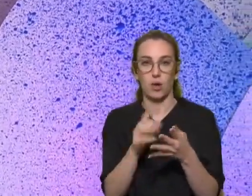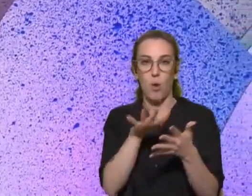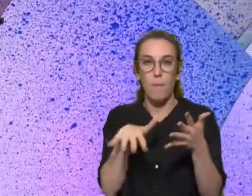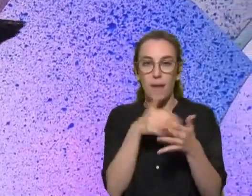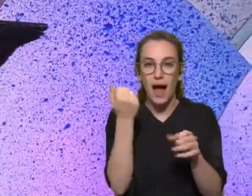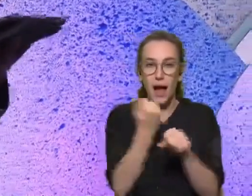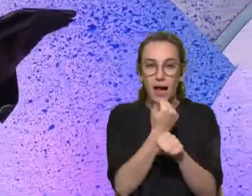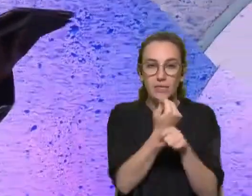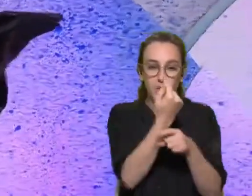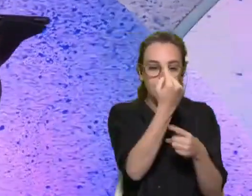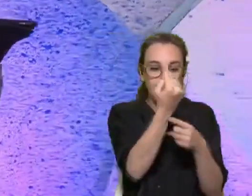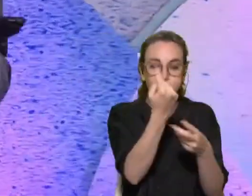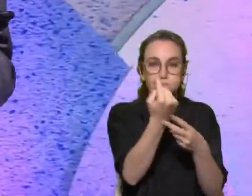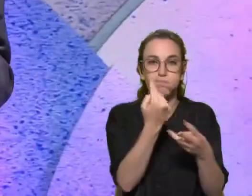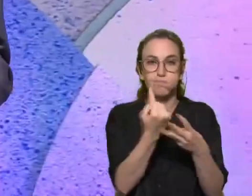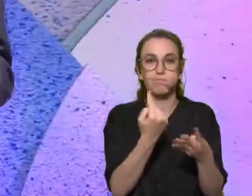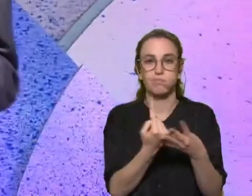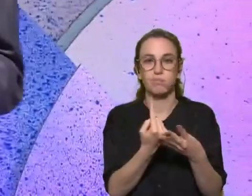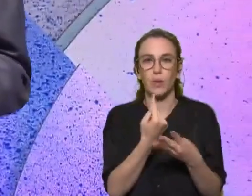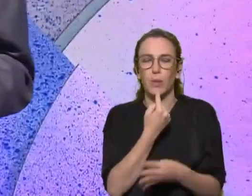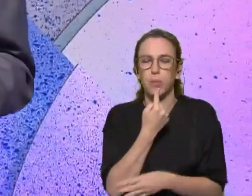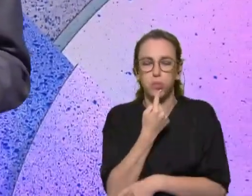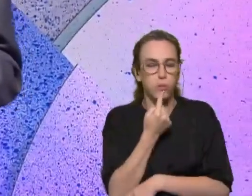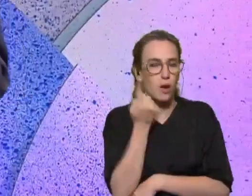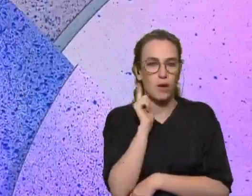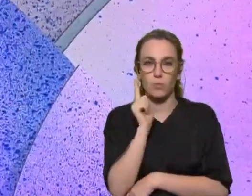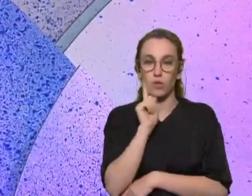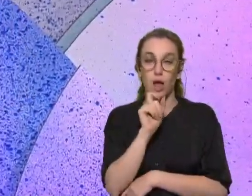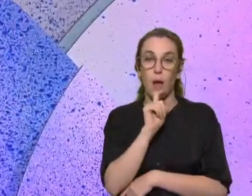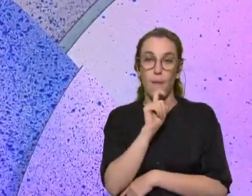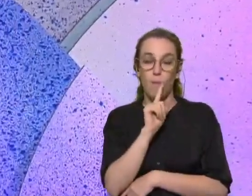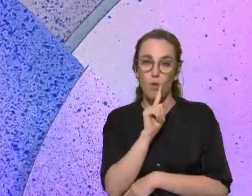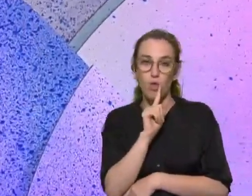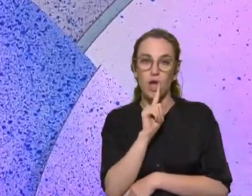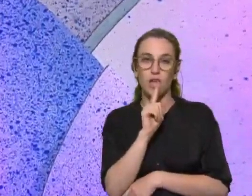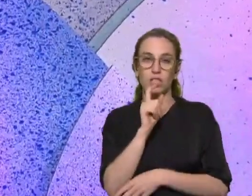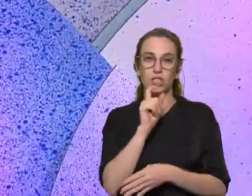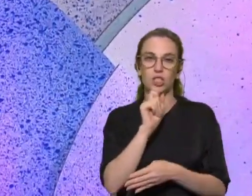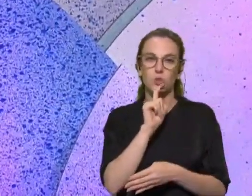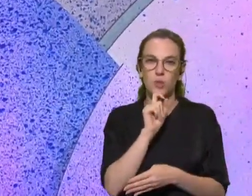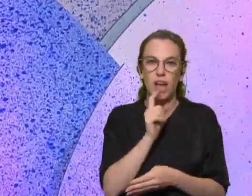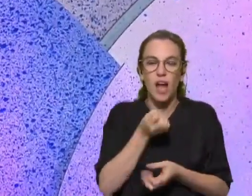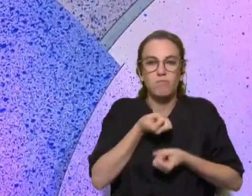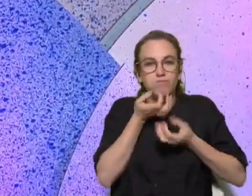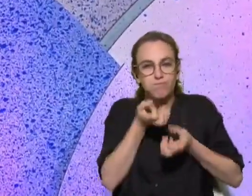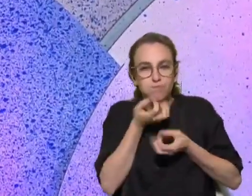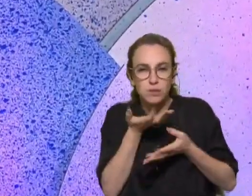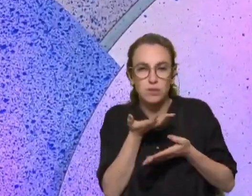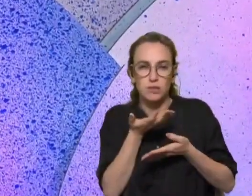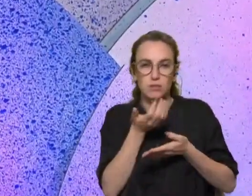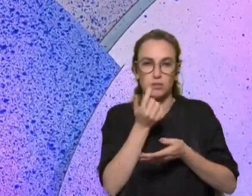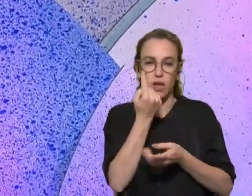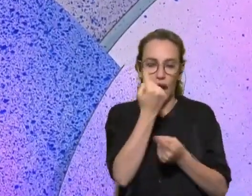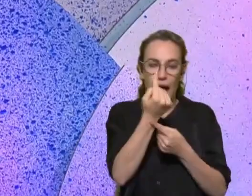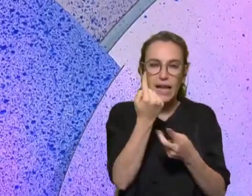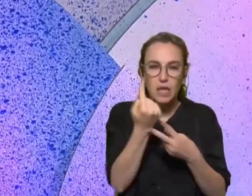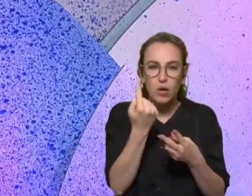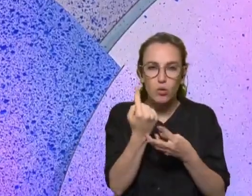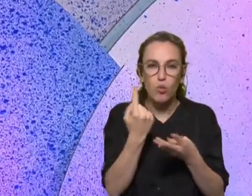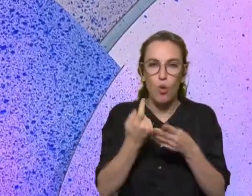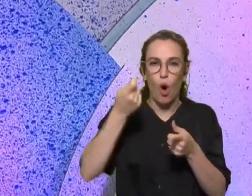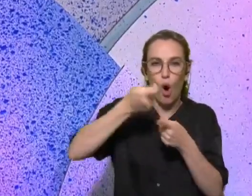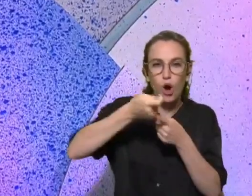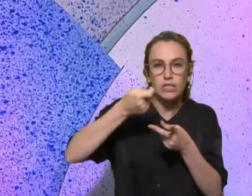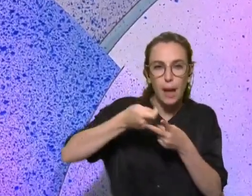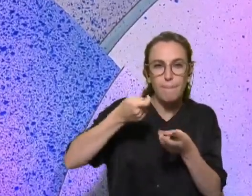defined action plan, and we need to allocate a budget to each one of the initiatives, to